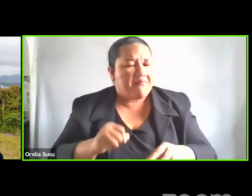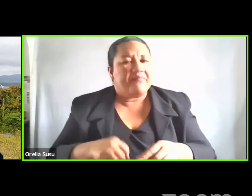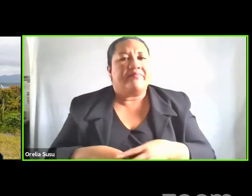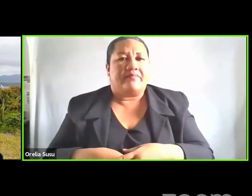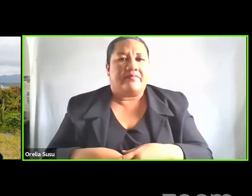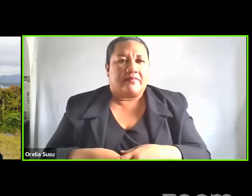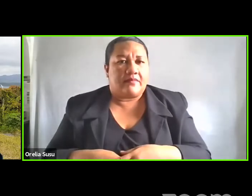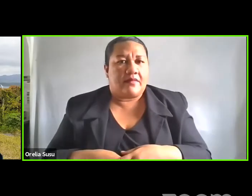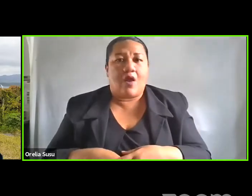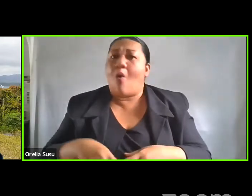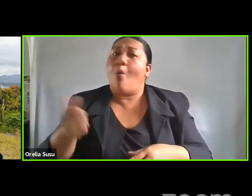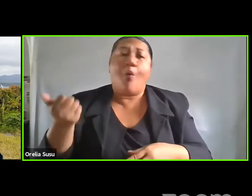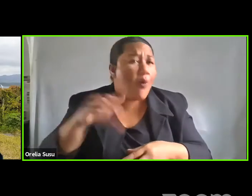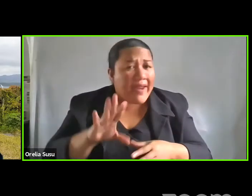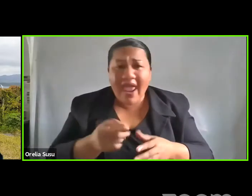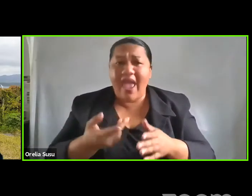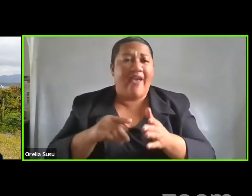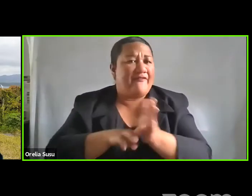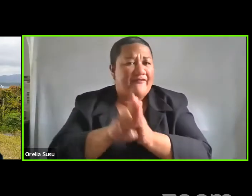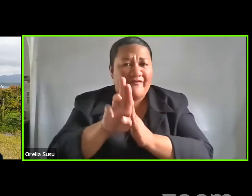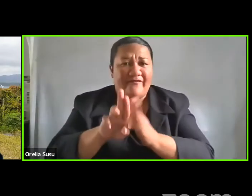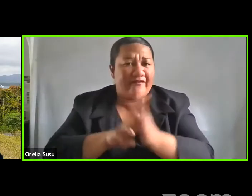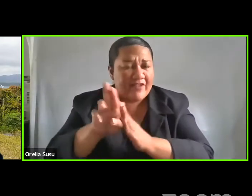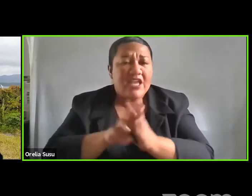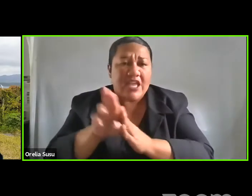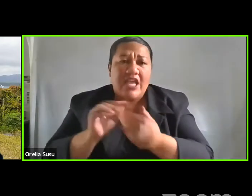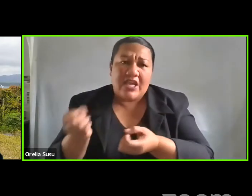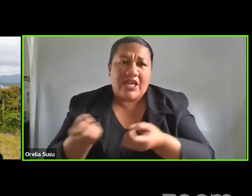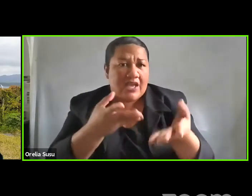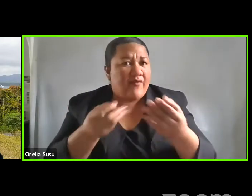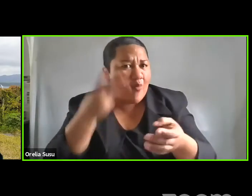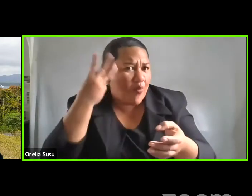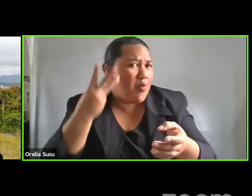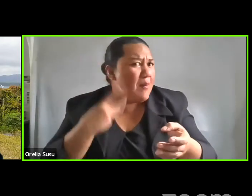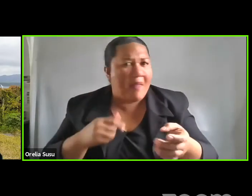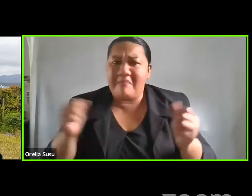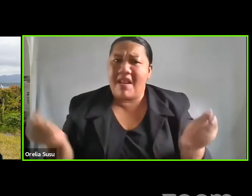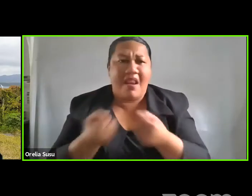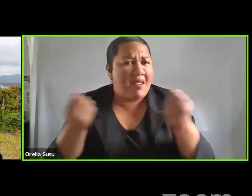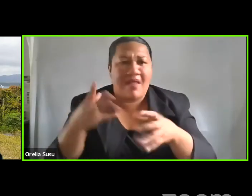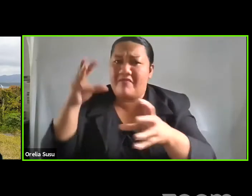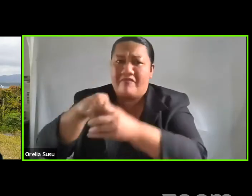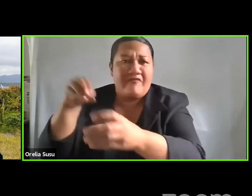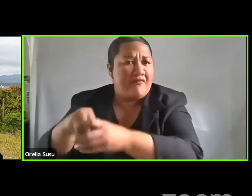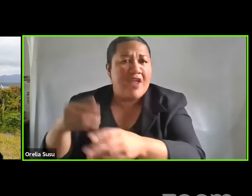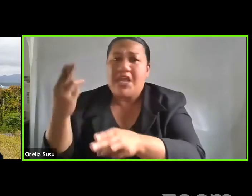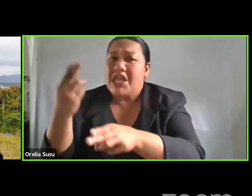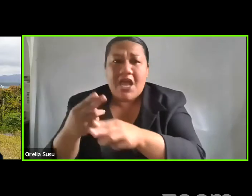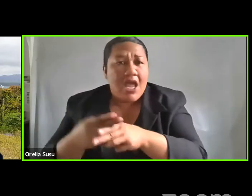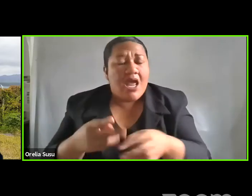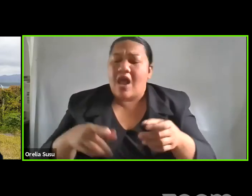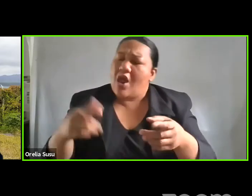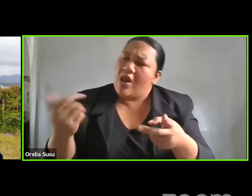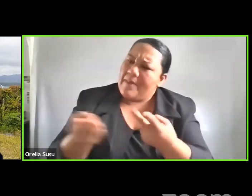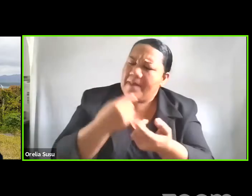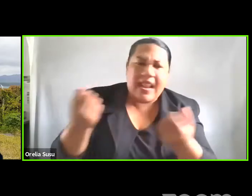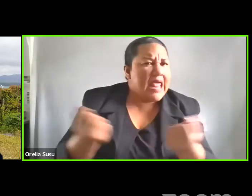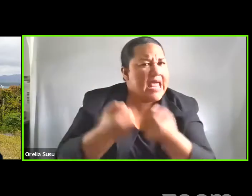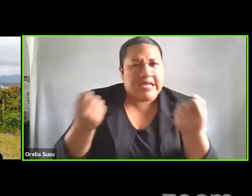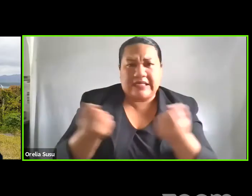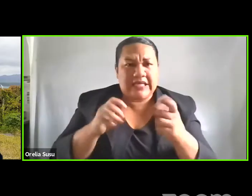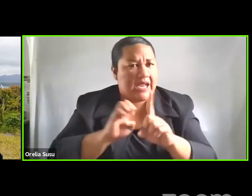resilience actions are giving a clear link to women on the importance of safeguarding and connecting to our environment as frontline leaders